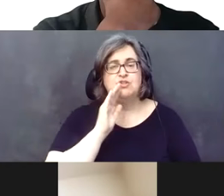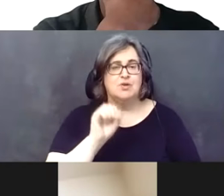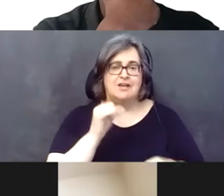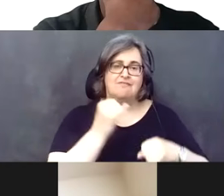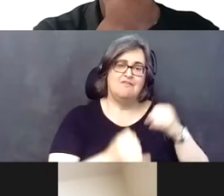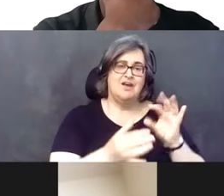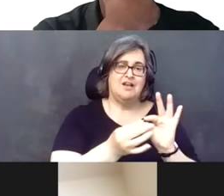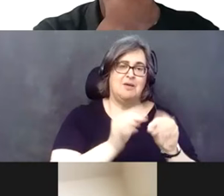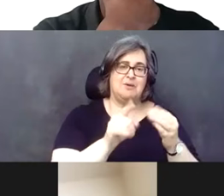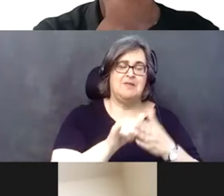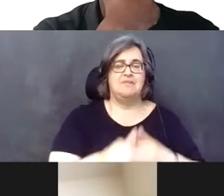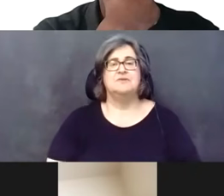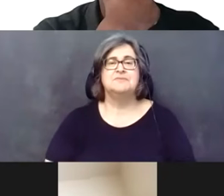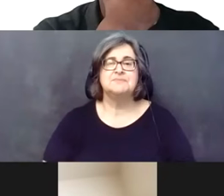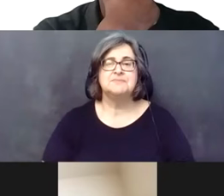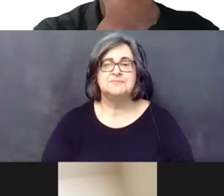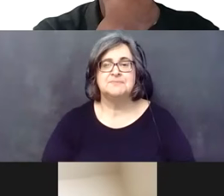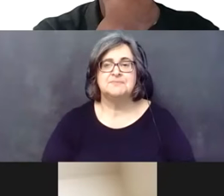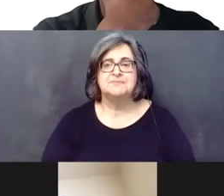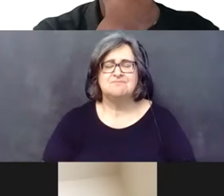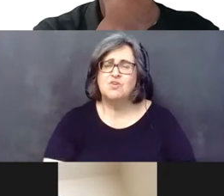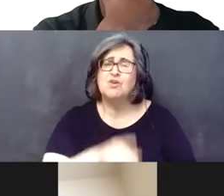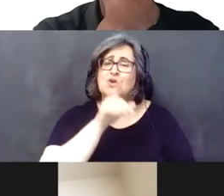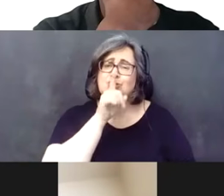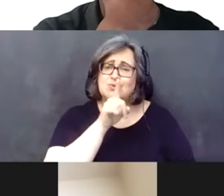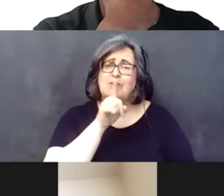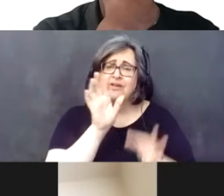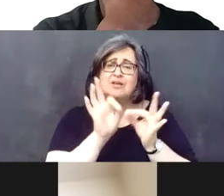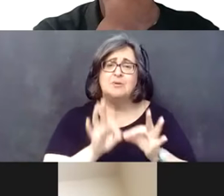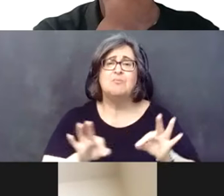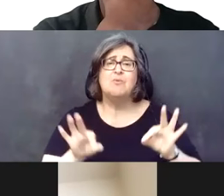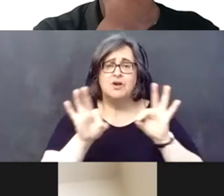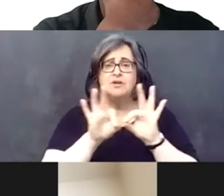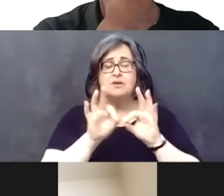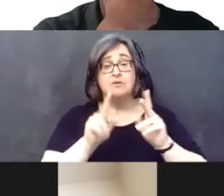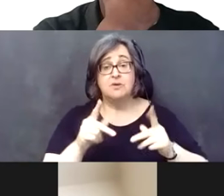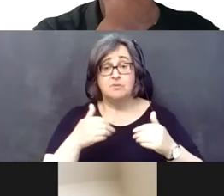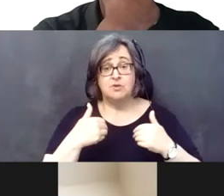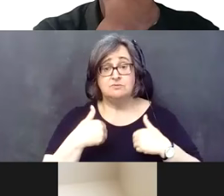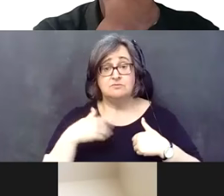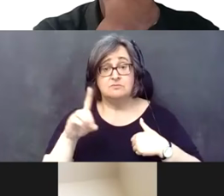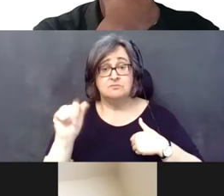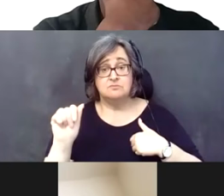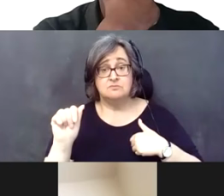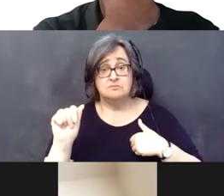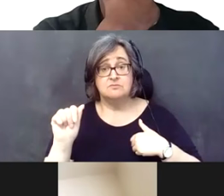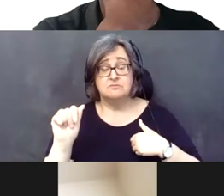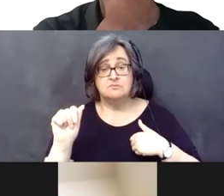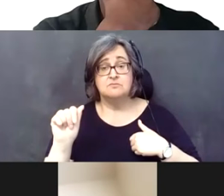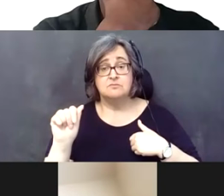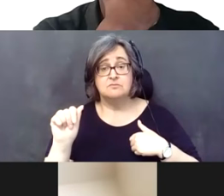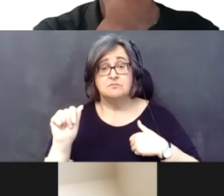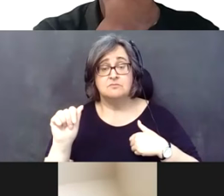that. I just think it's really important because people with disabilities